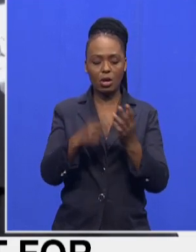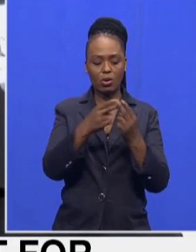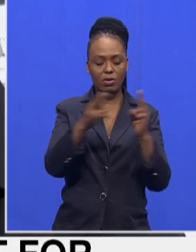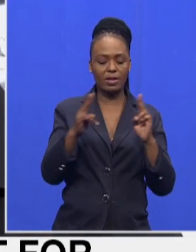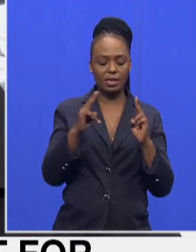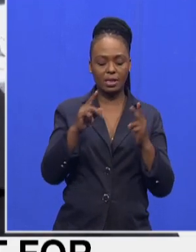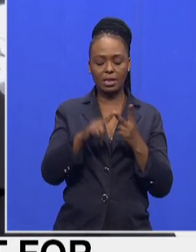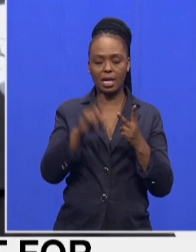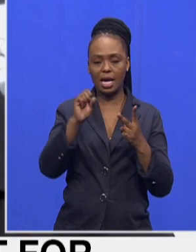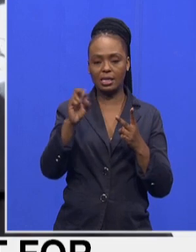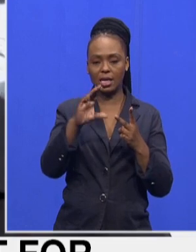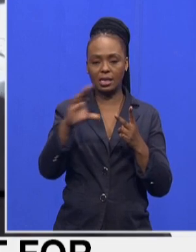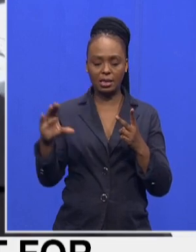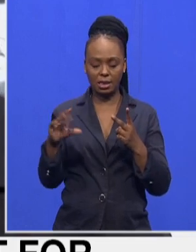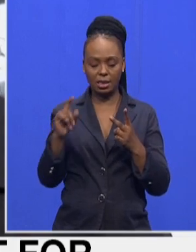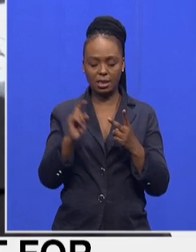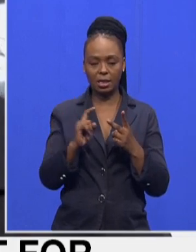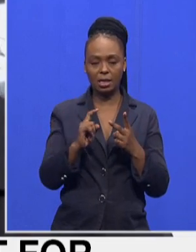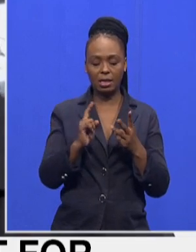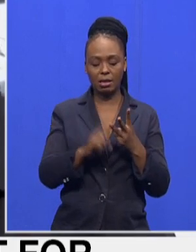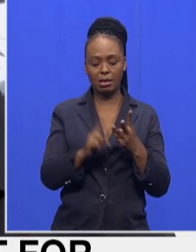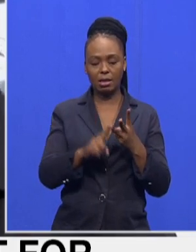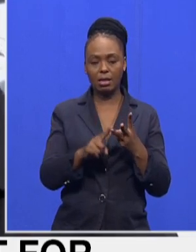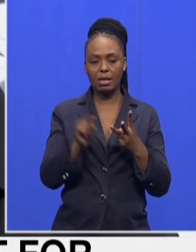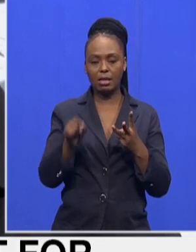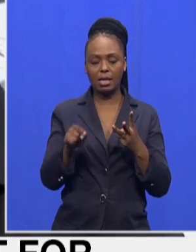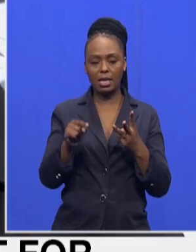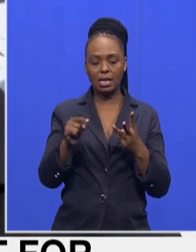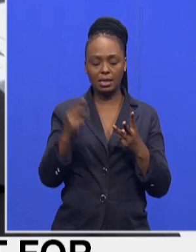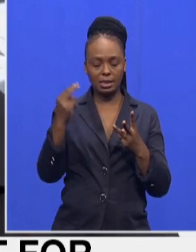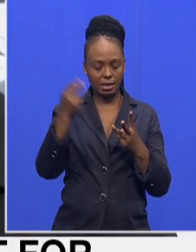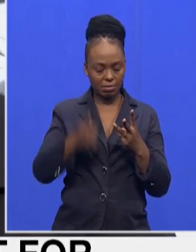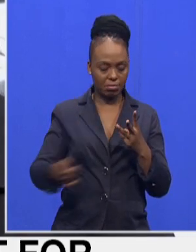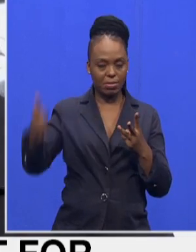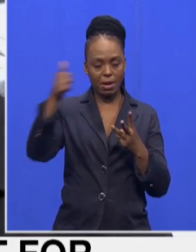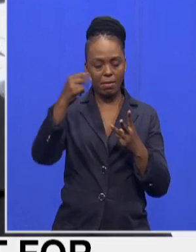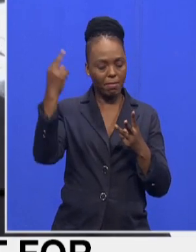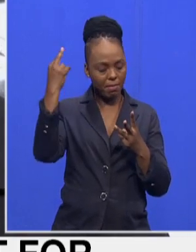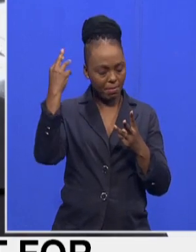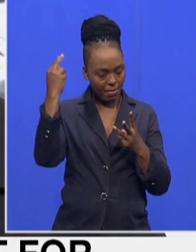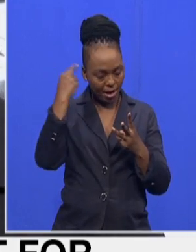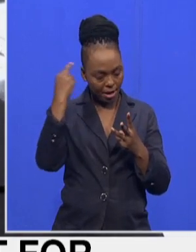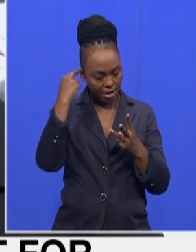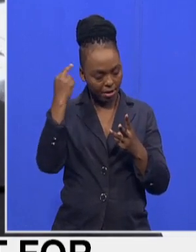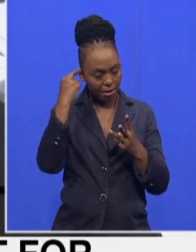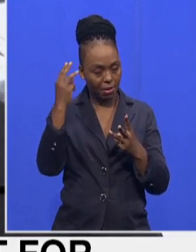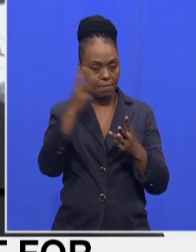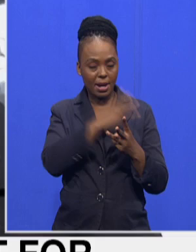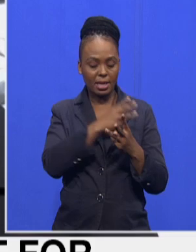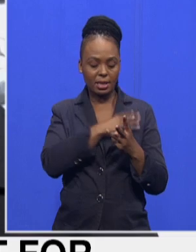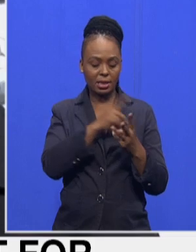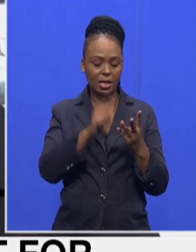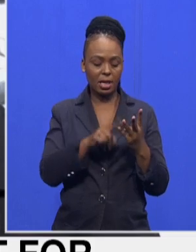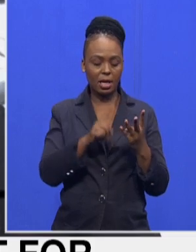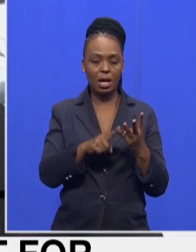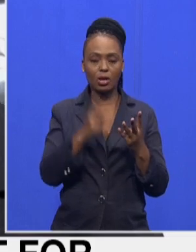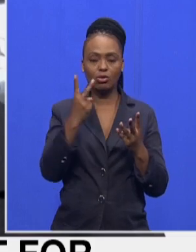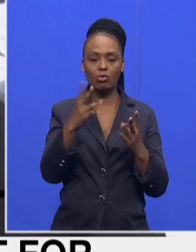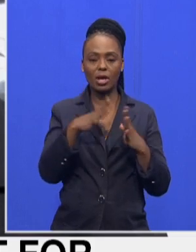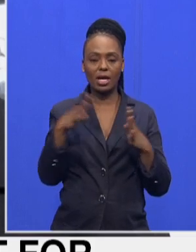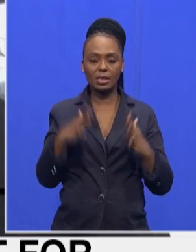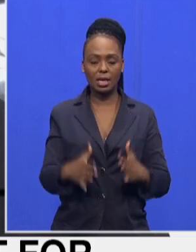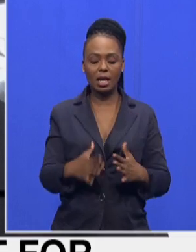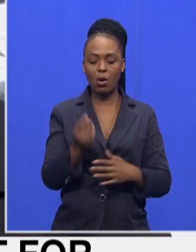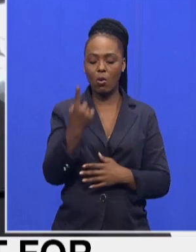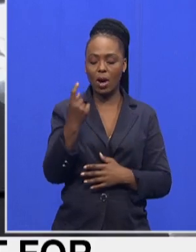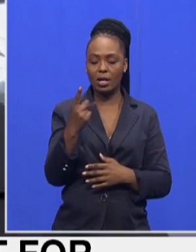SRC, the composition is the SRC, as well as the executive management and the chair of council, and then two mediators. So one mediator